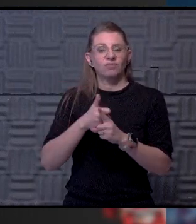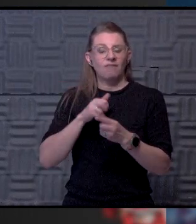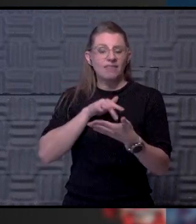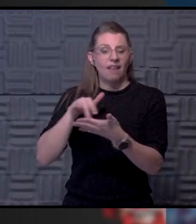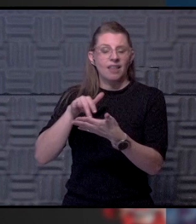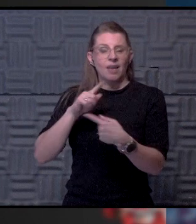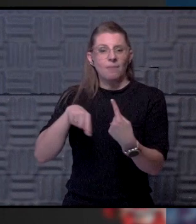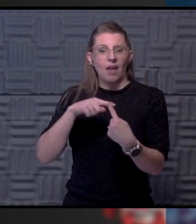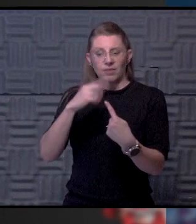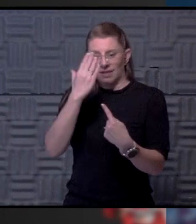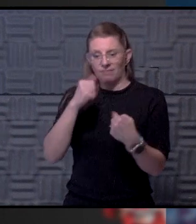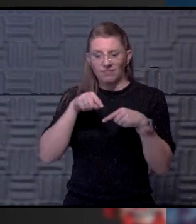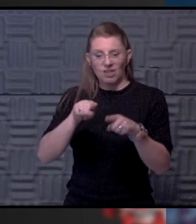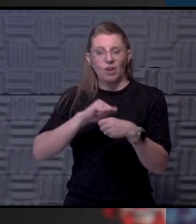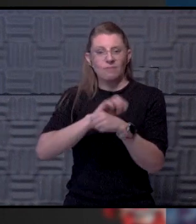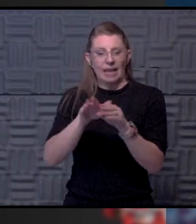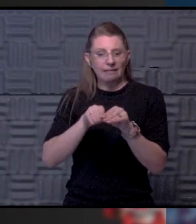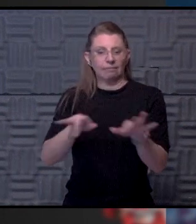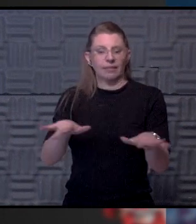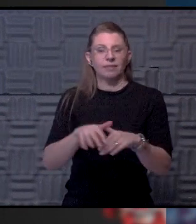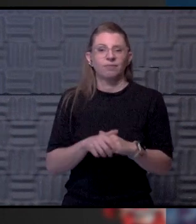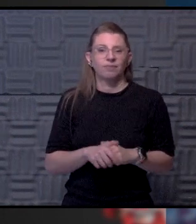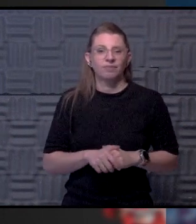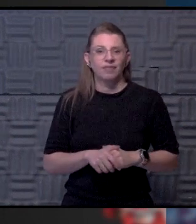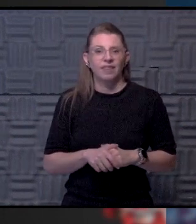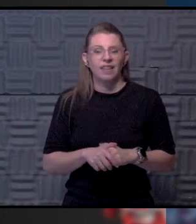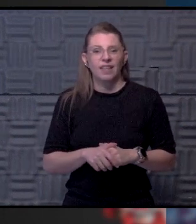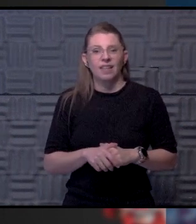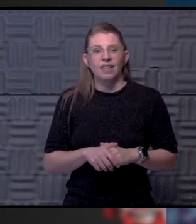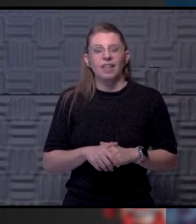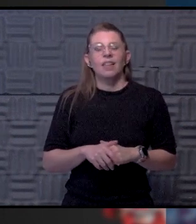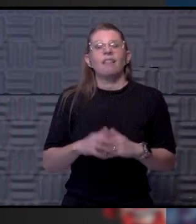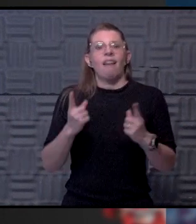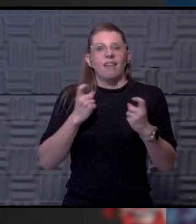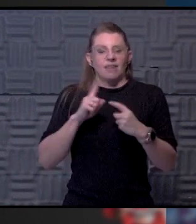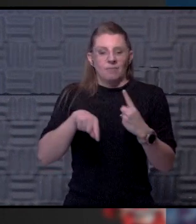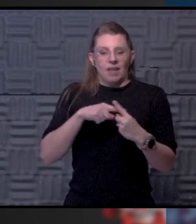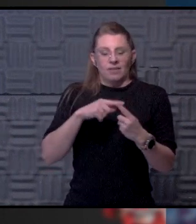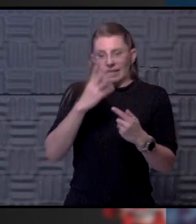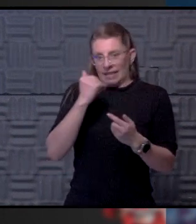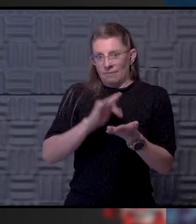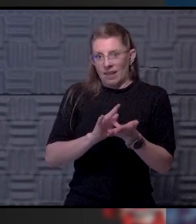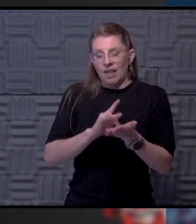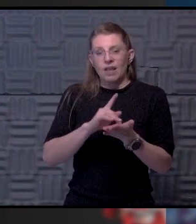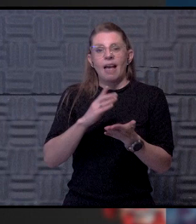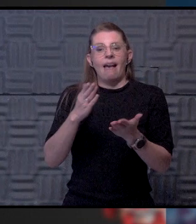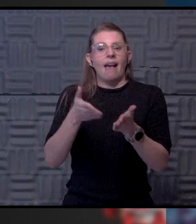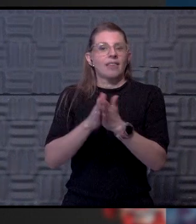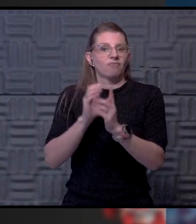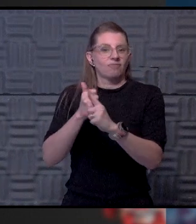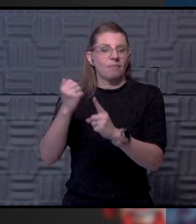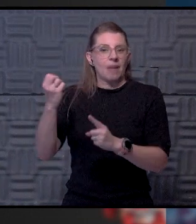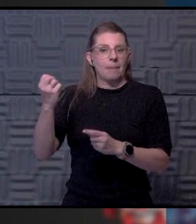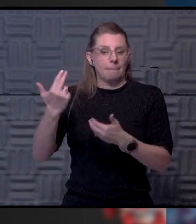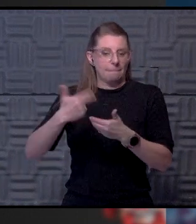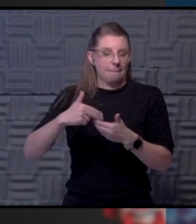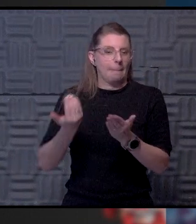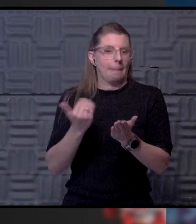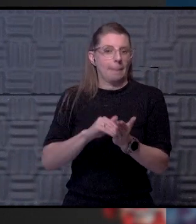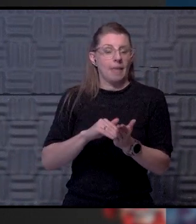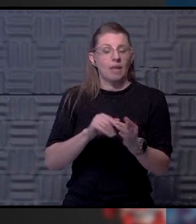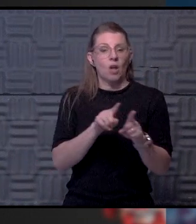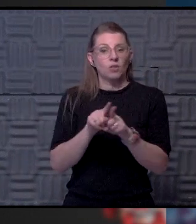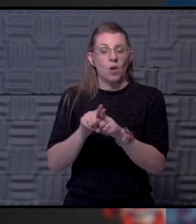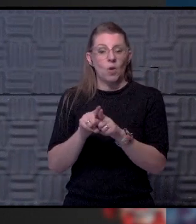had a lot of questions last time she was on. Everyone know more about sleep medicine, so we've asked her to come back. That'll be great. And weather